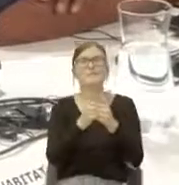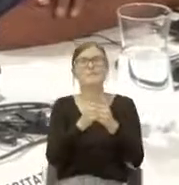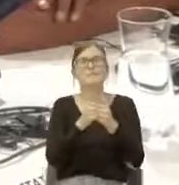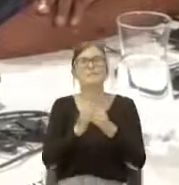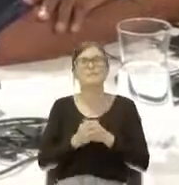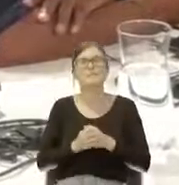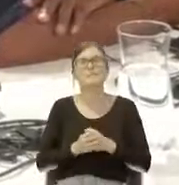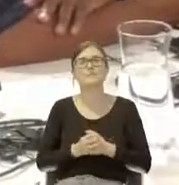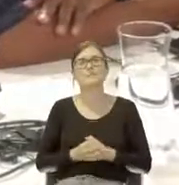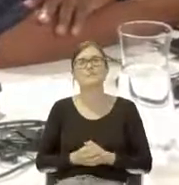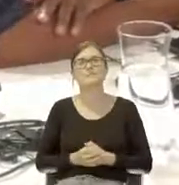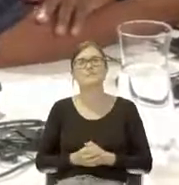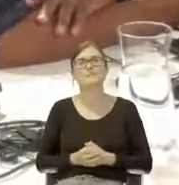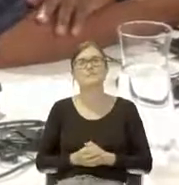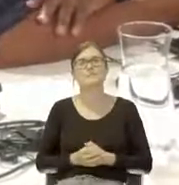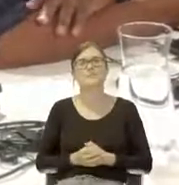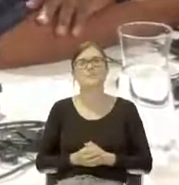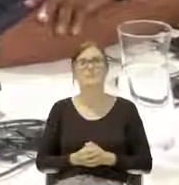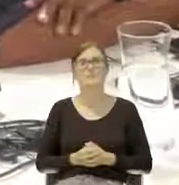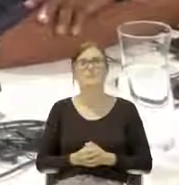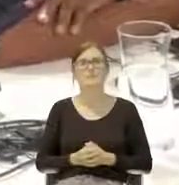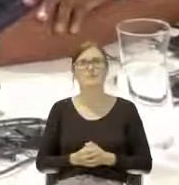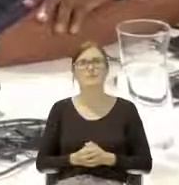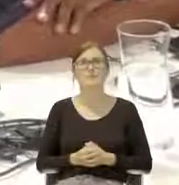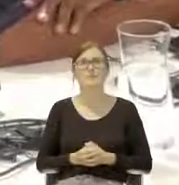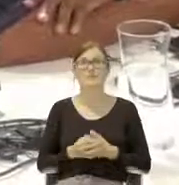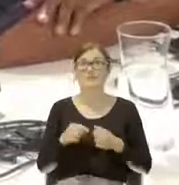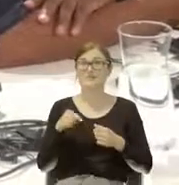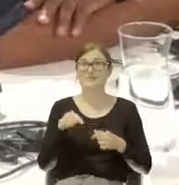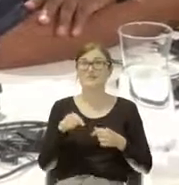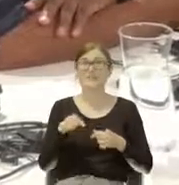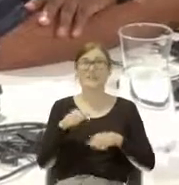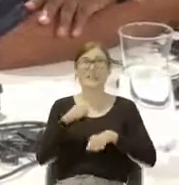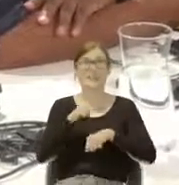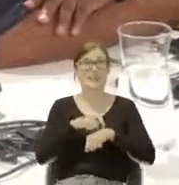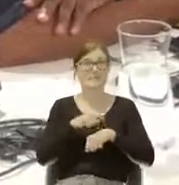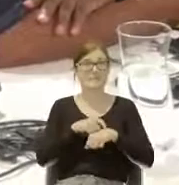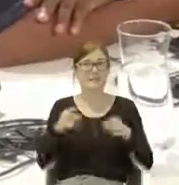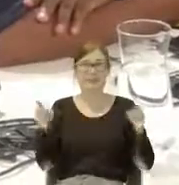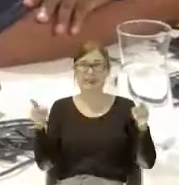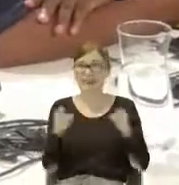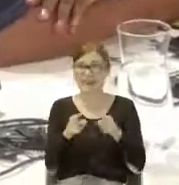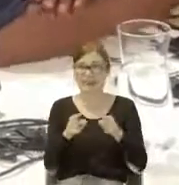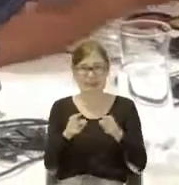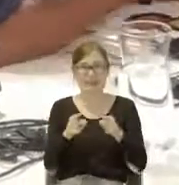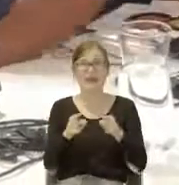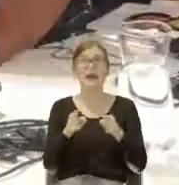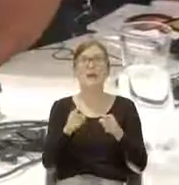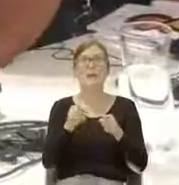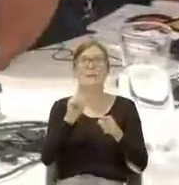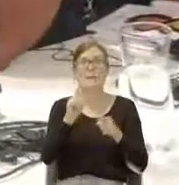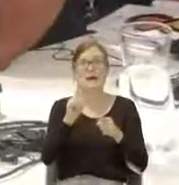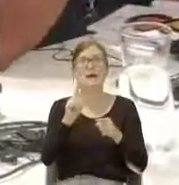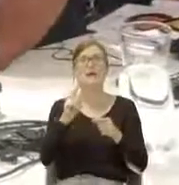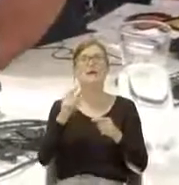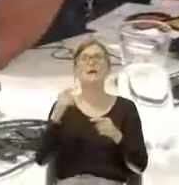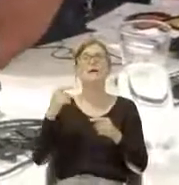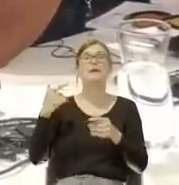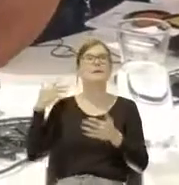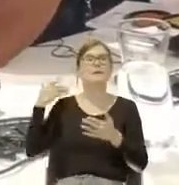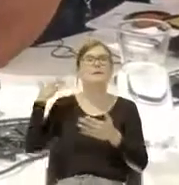of time by working together. And I think that, again, it's not enough to highlight what we have